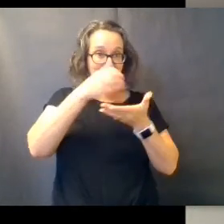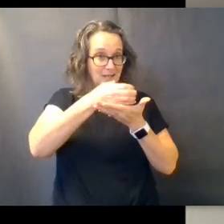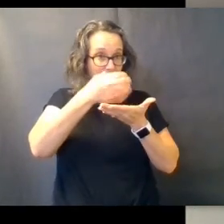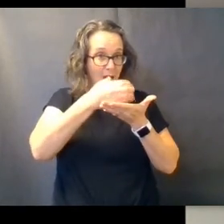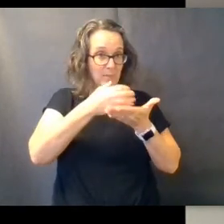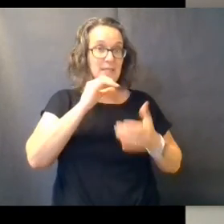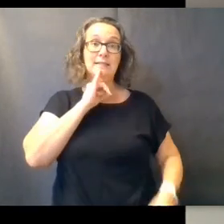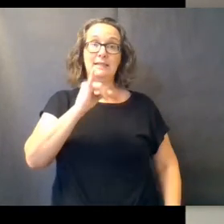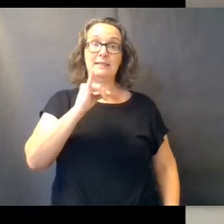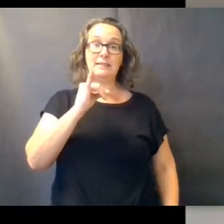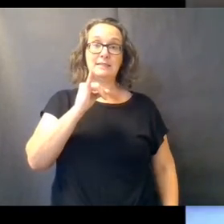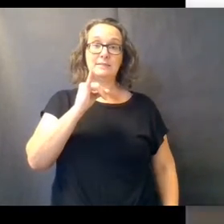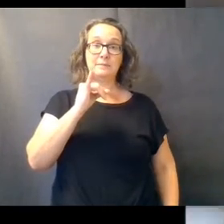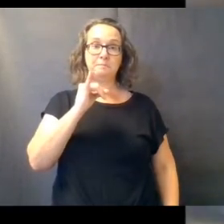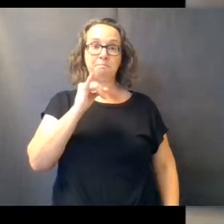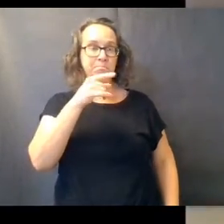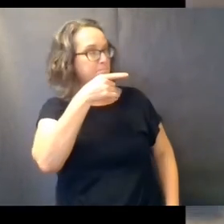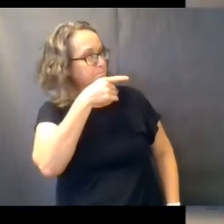is